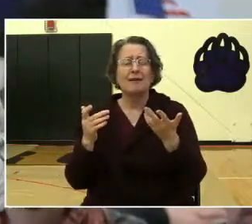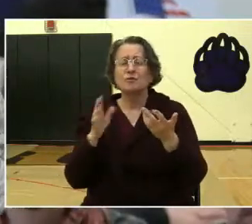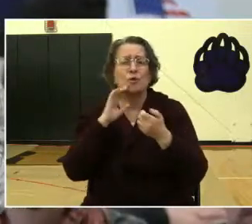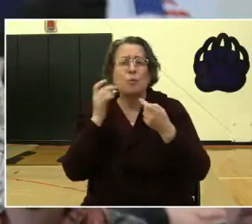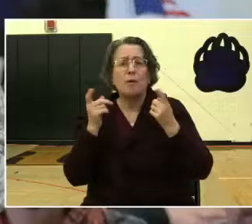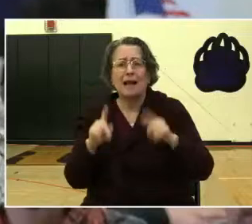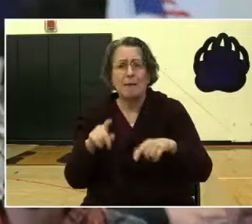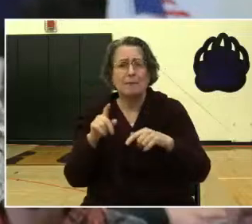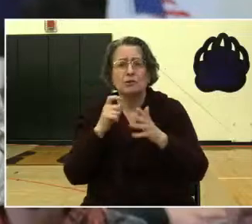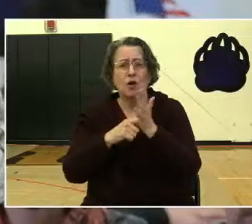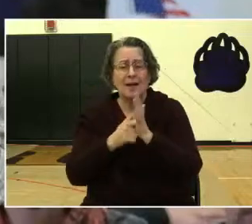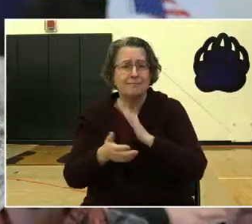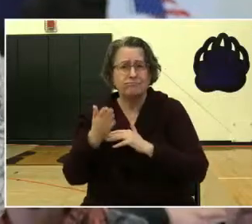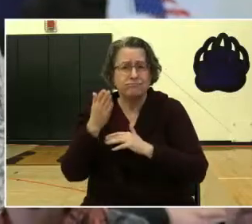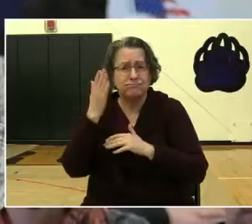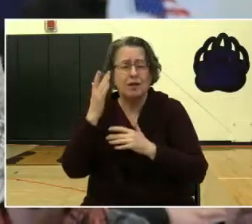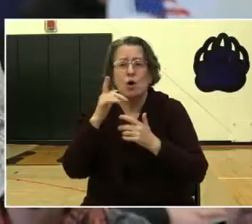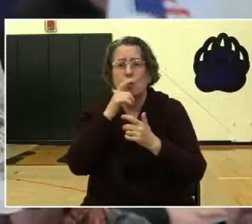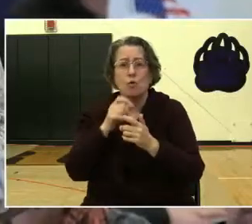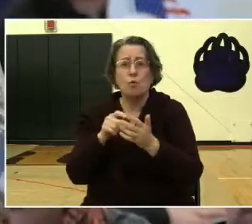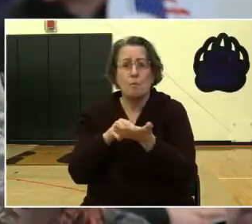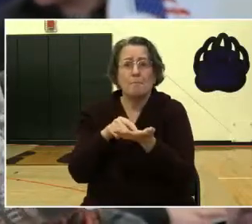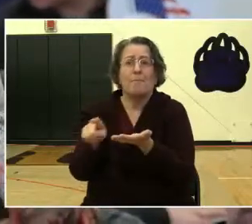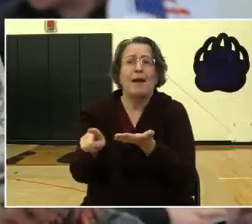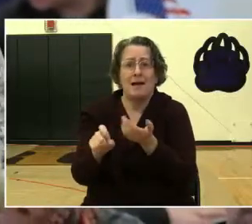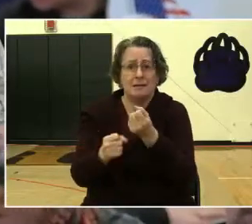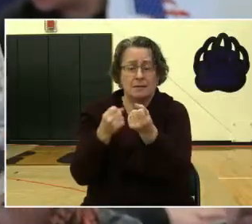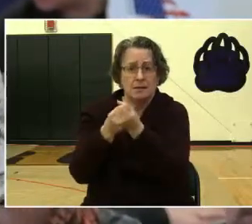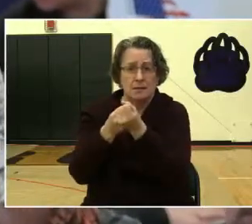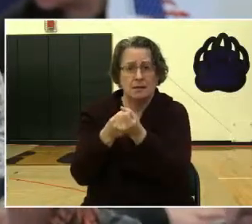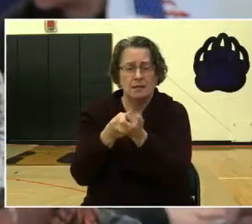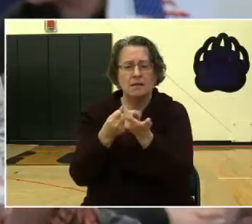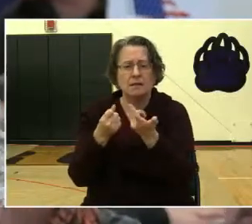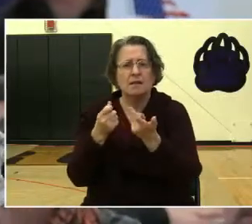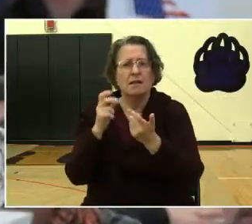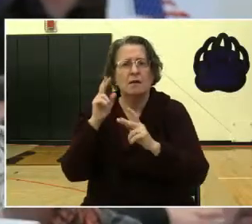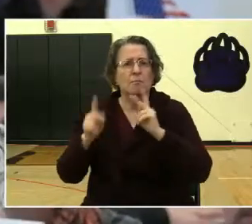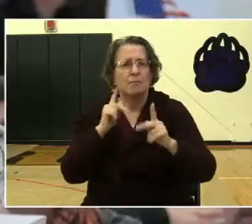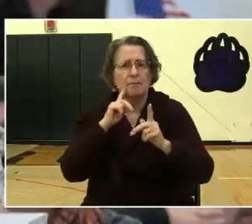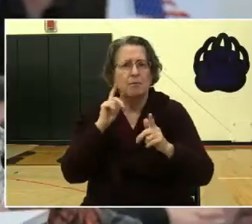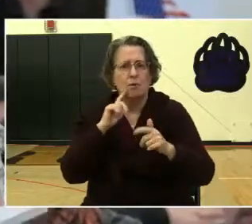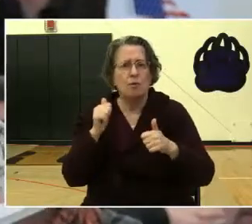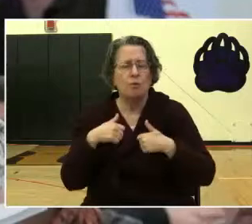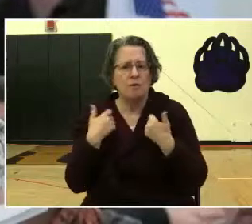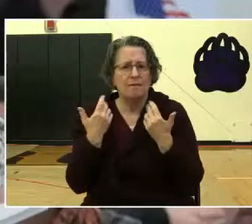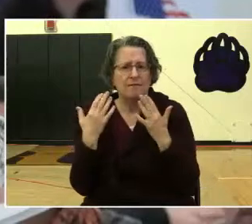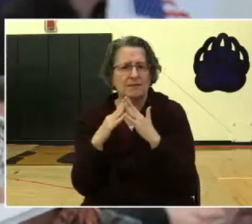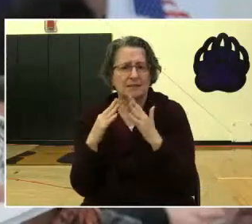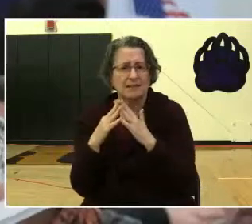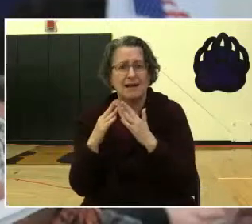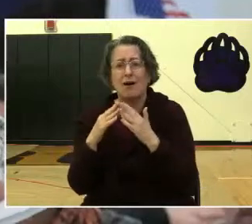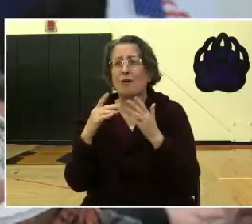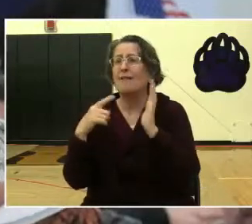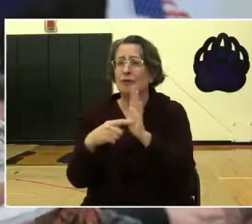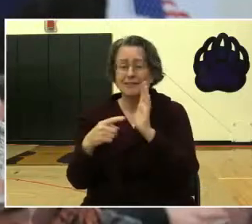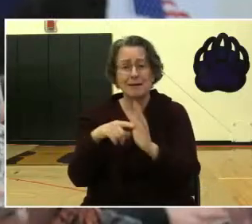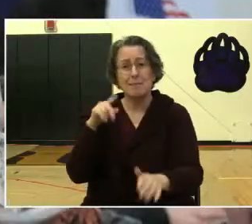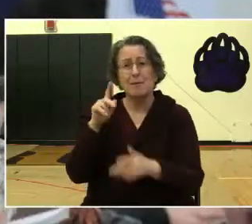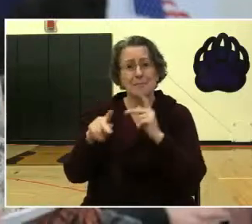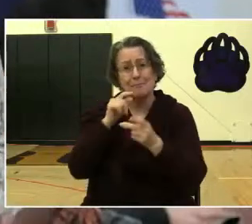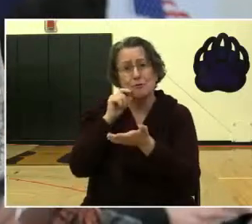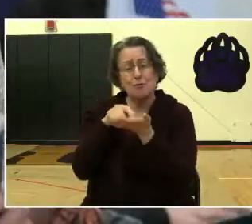taxpayers uh because these these these very high costs um get passed on so